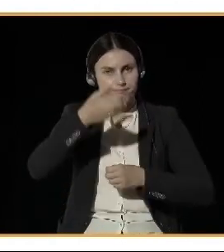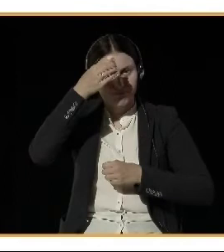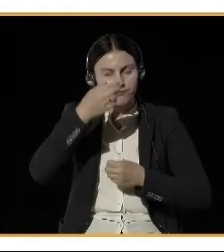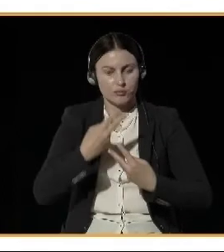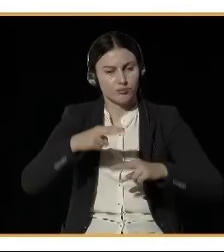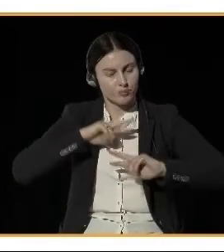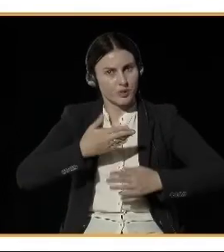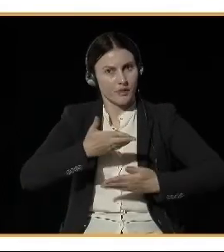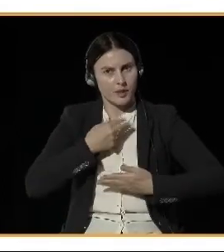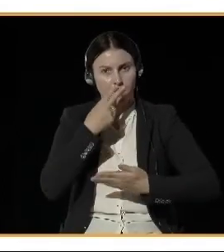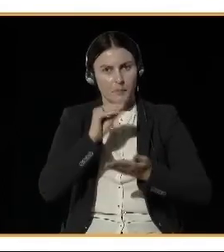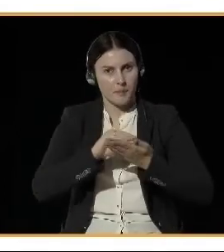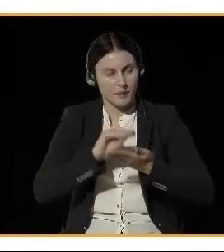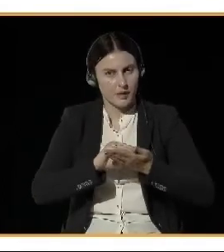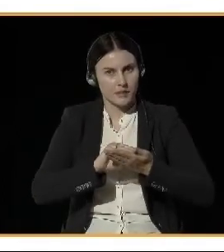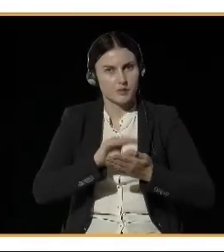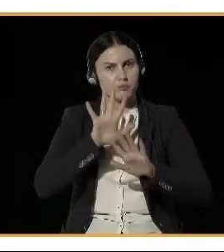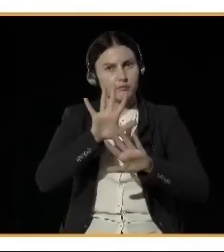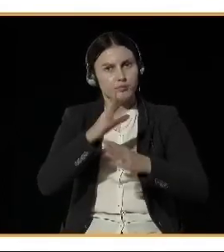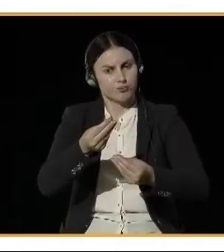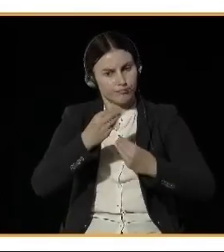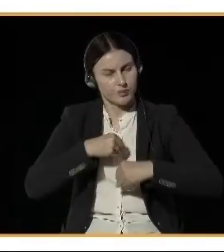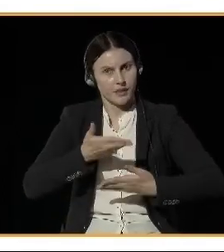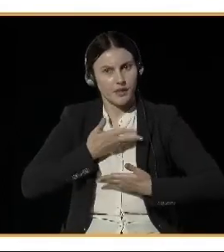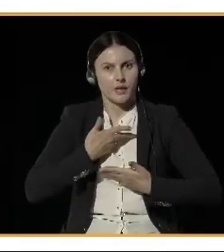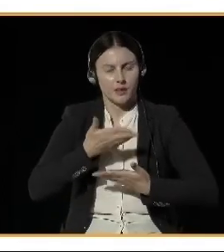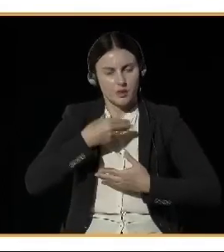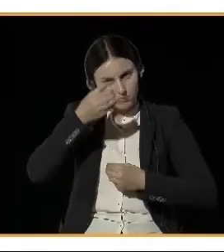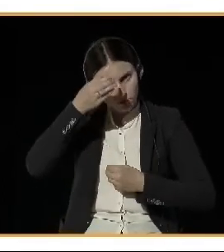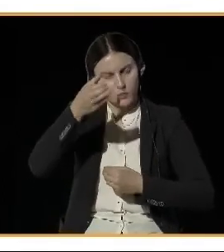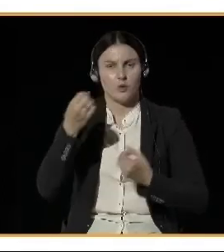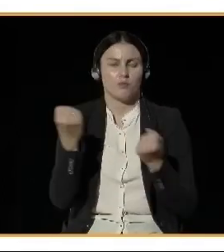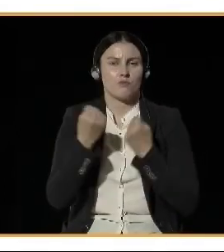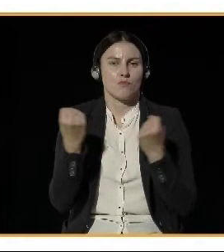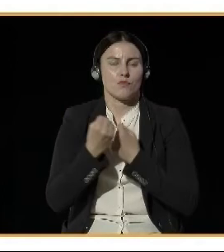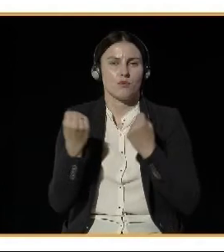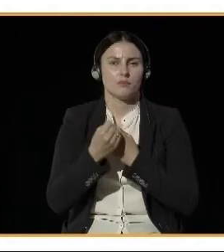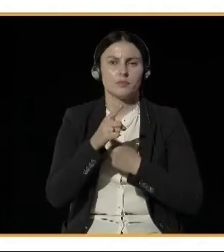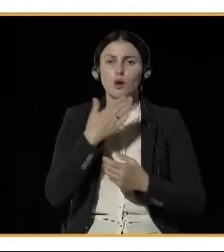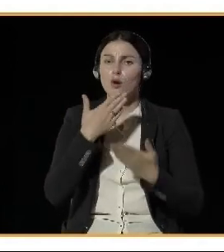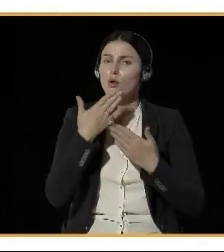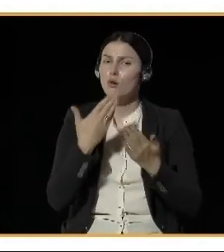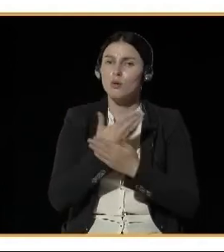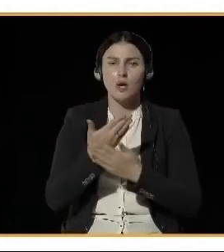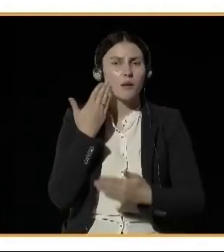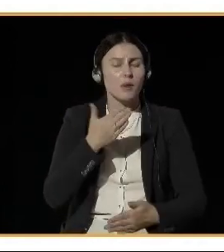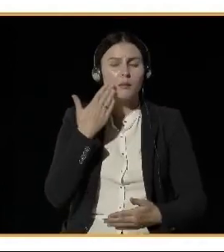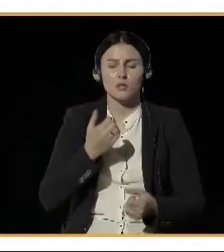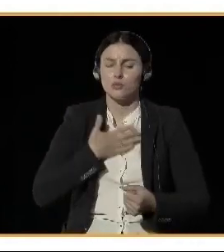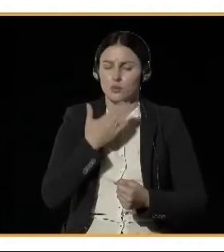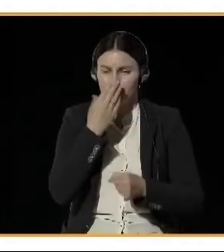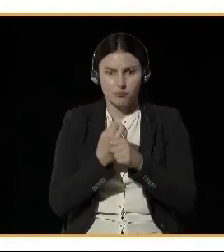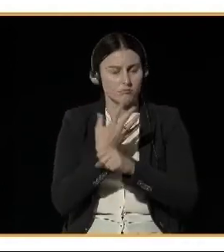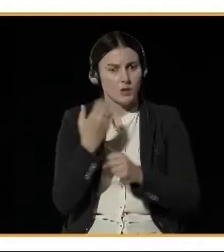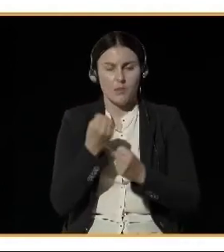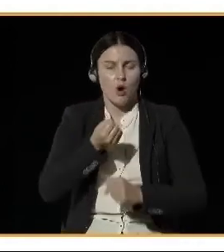we learned a lot from them. I found our discussions very fruitful and inspiring.